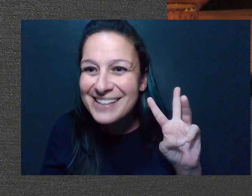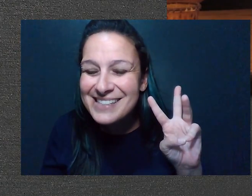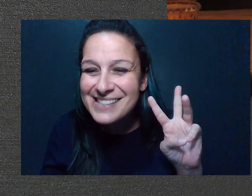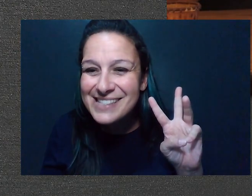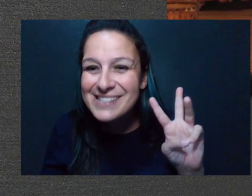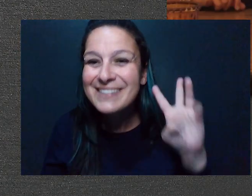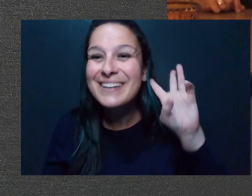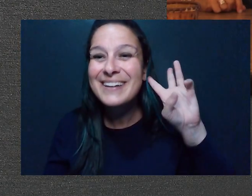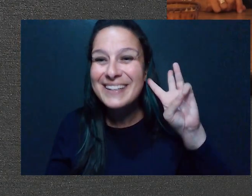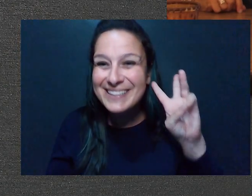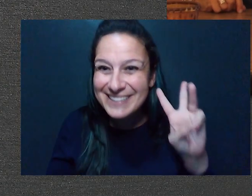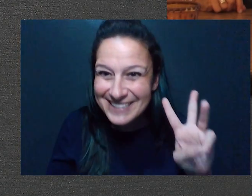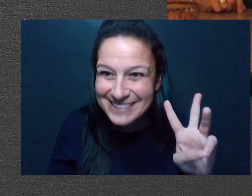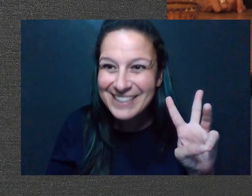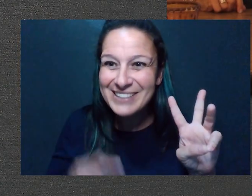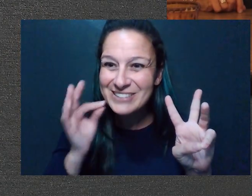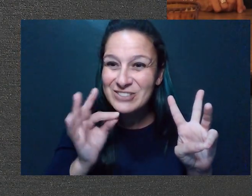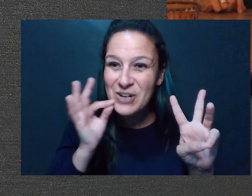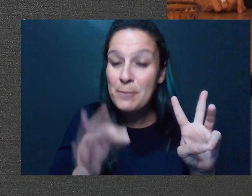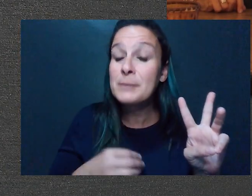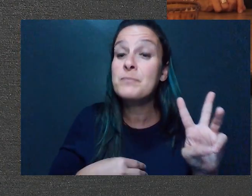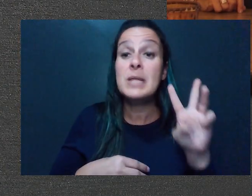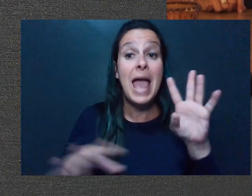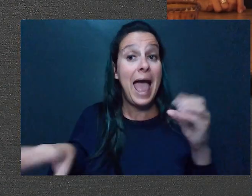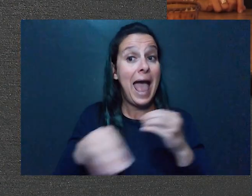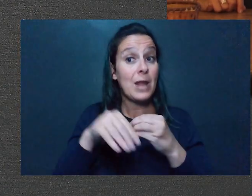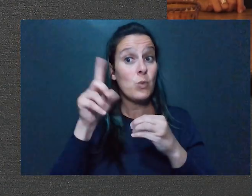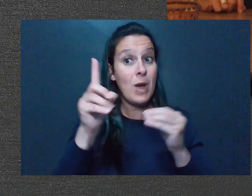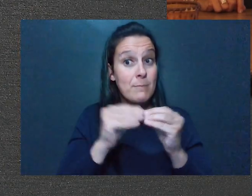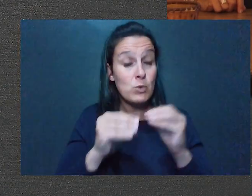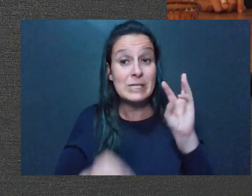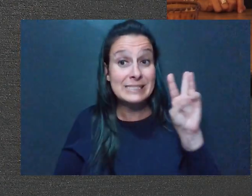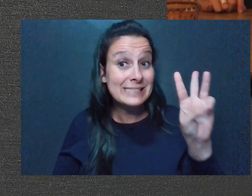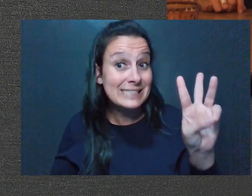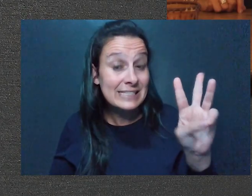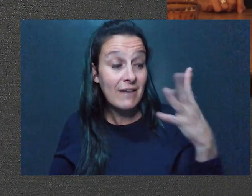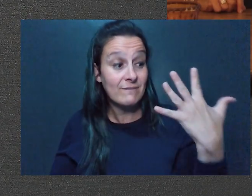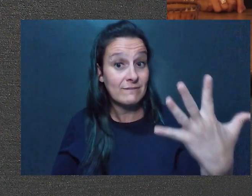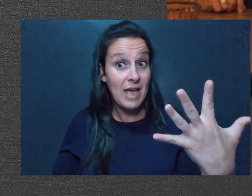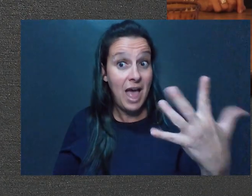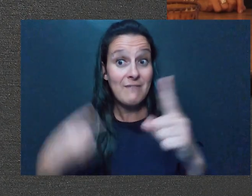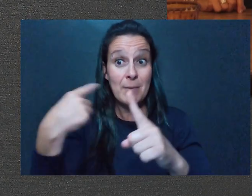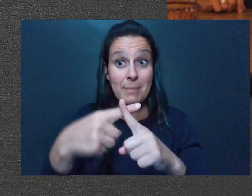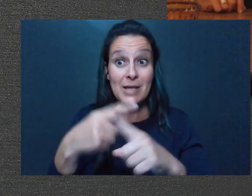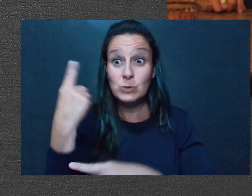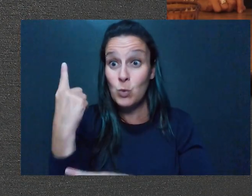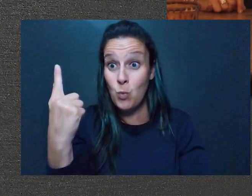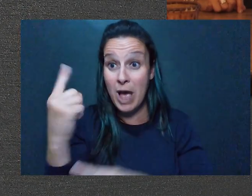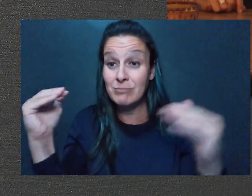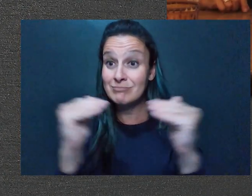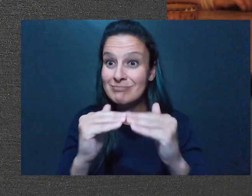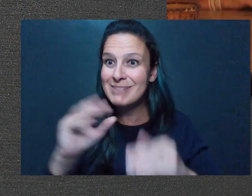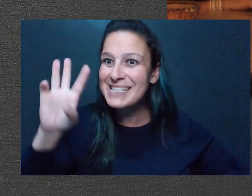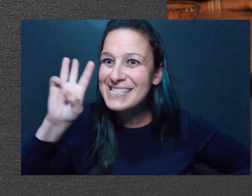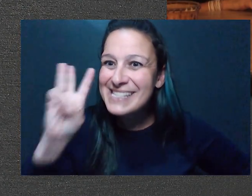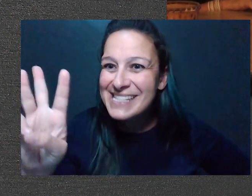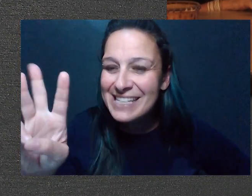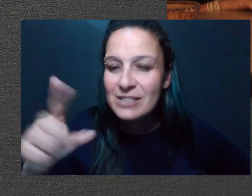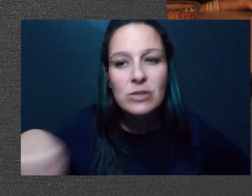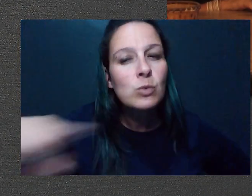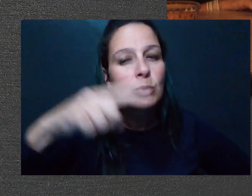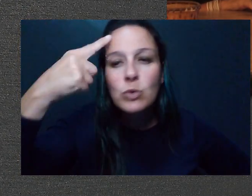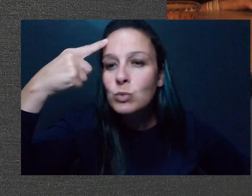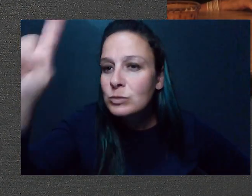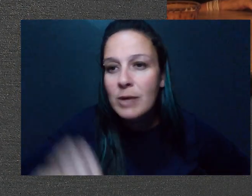6. He added one more. 5 plus 1 is 6. You're so smart. Let's see what